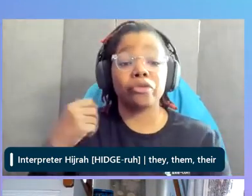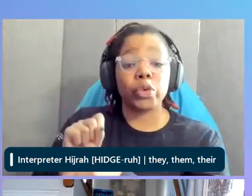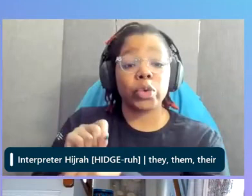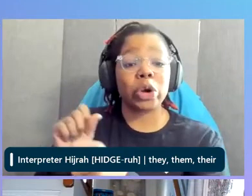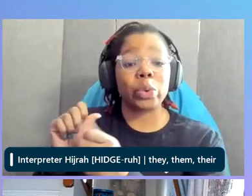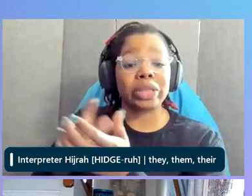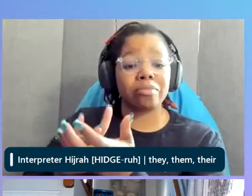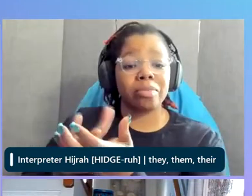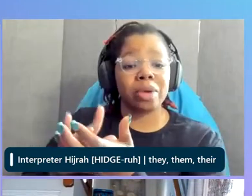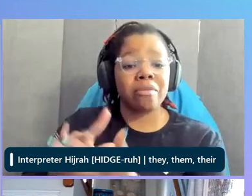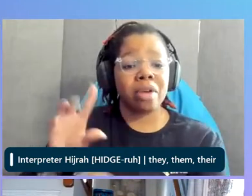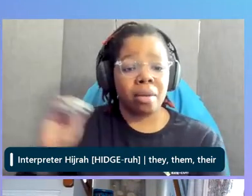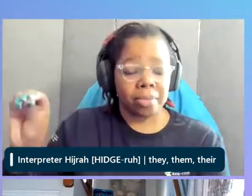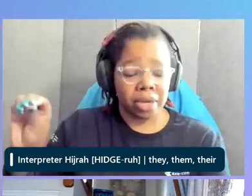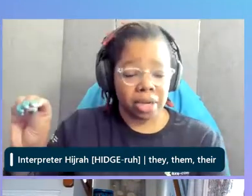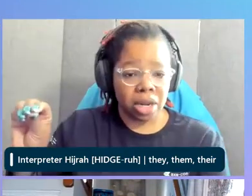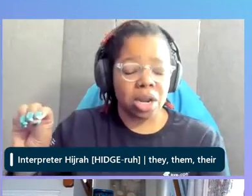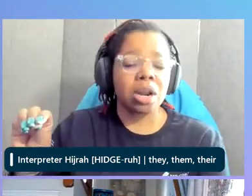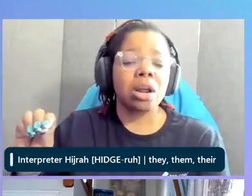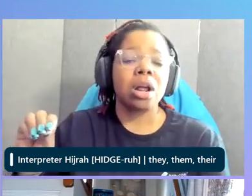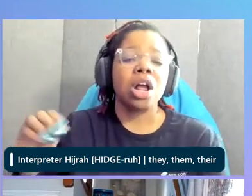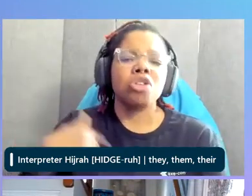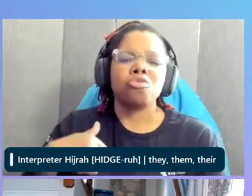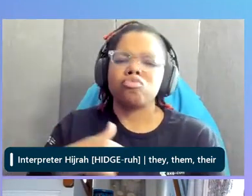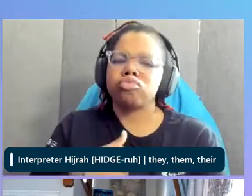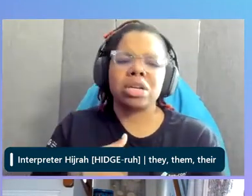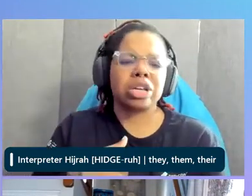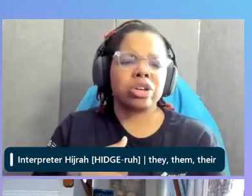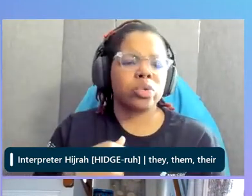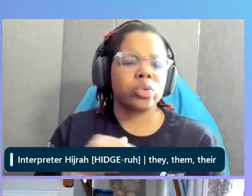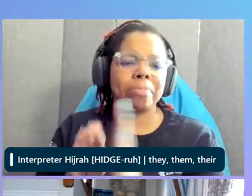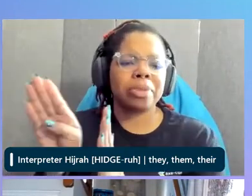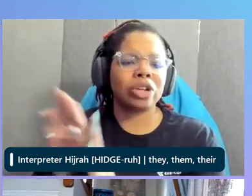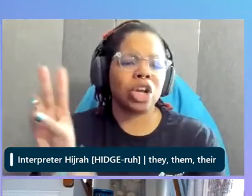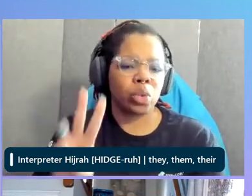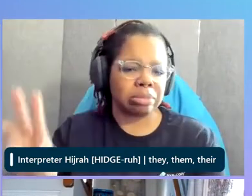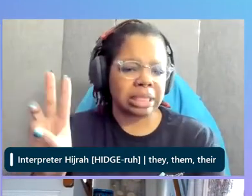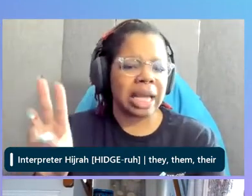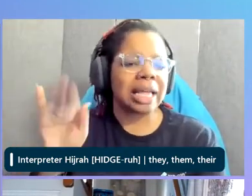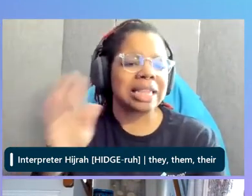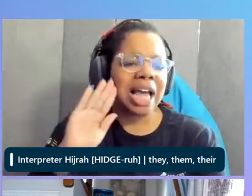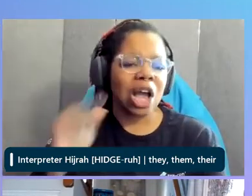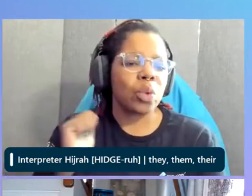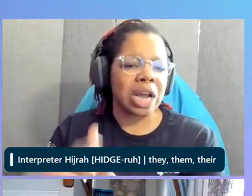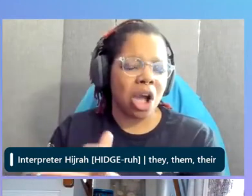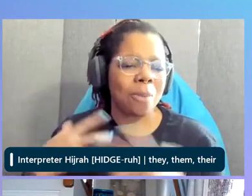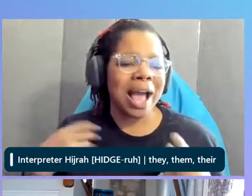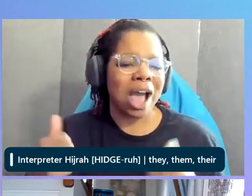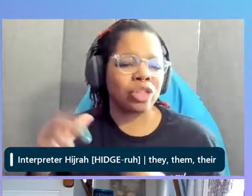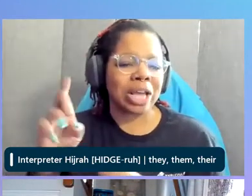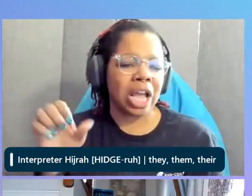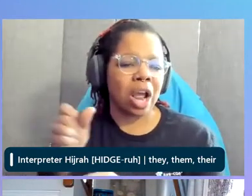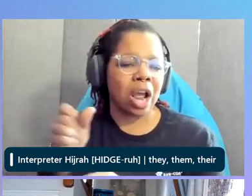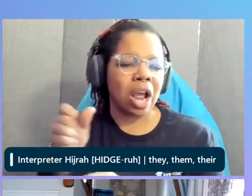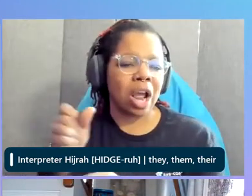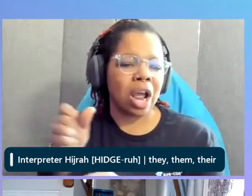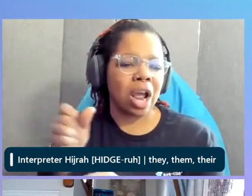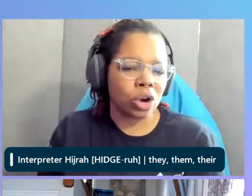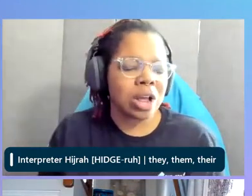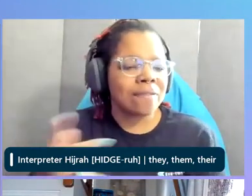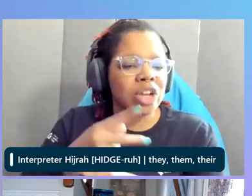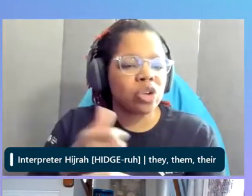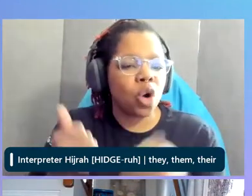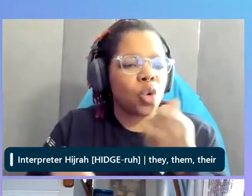pharmaceutical company, and we were basically building a website that was going to help healthcare professionals figure out which of the